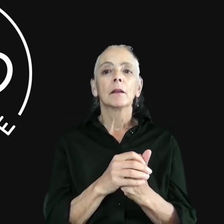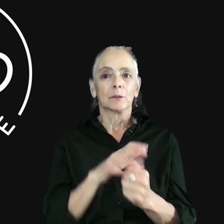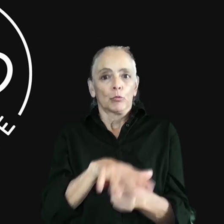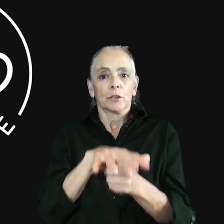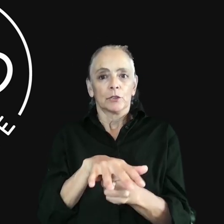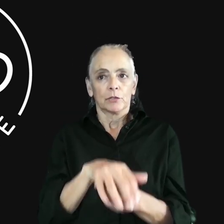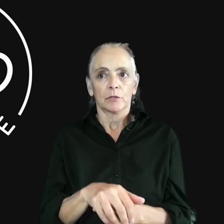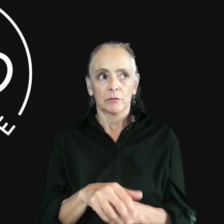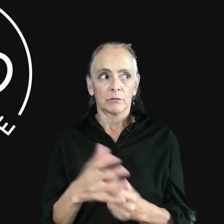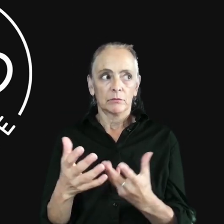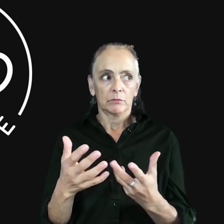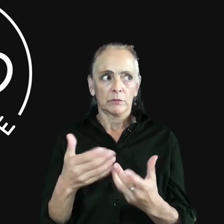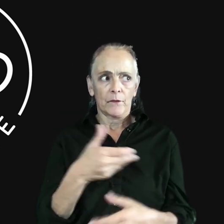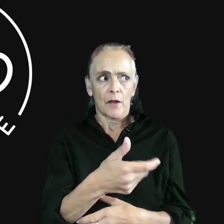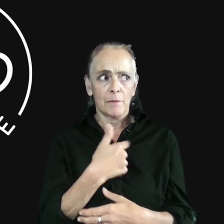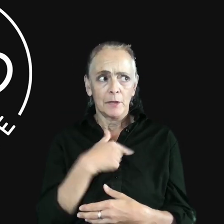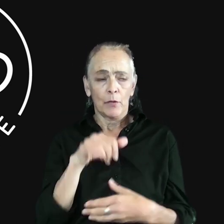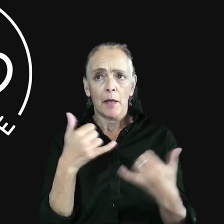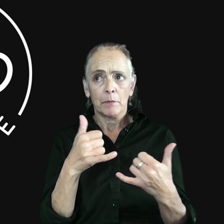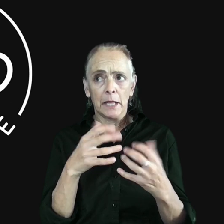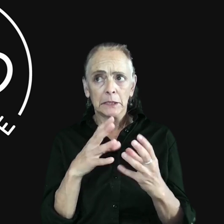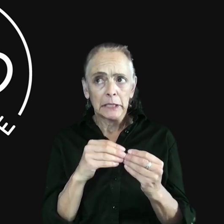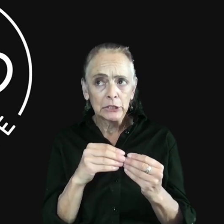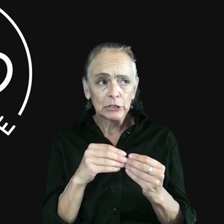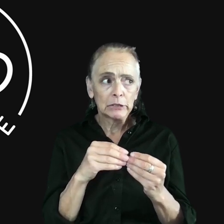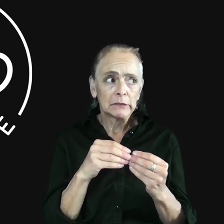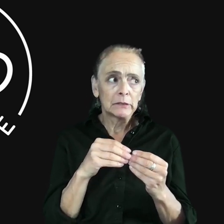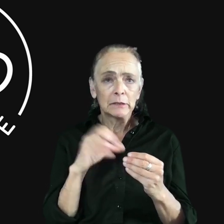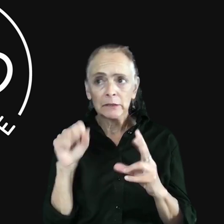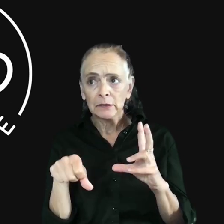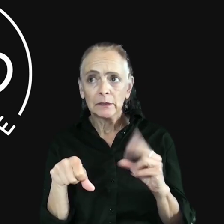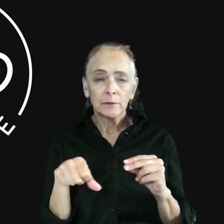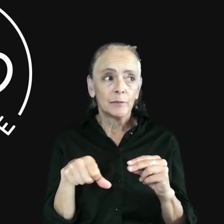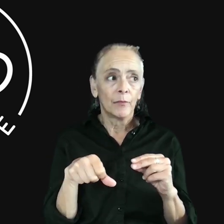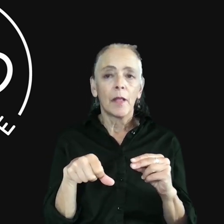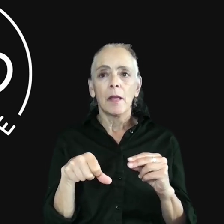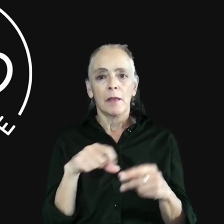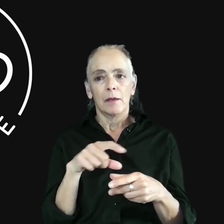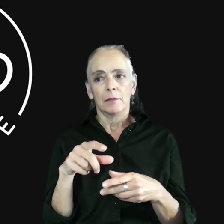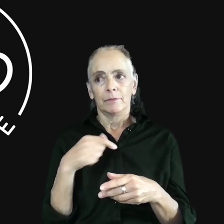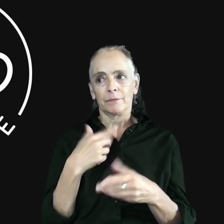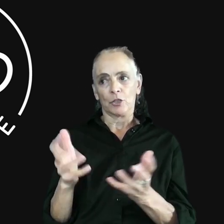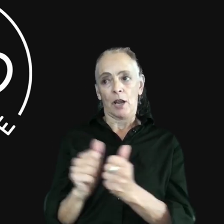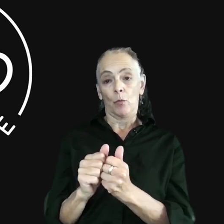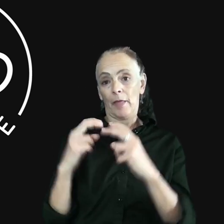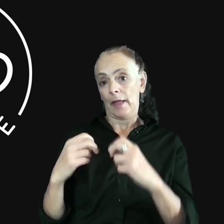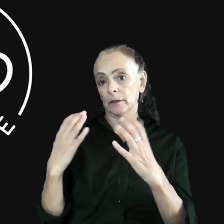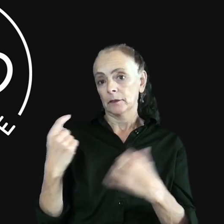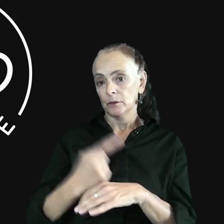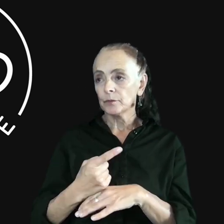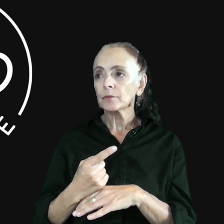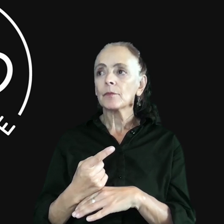like oh well you know were you invited to that play session it's it feels like when i was chatting with one of my analysts today it